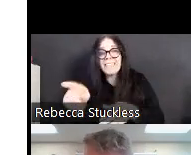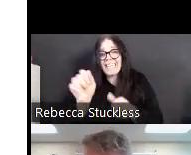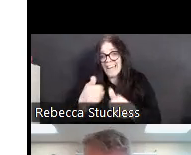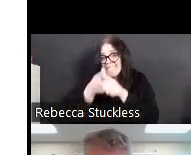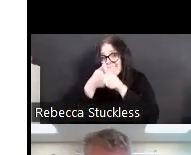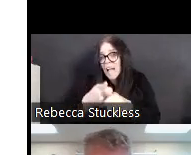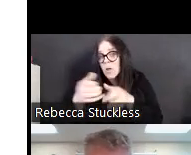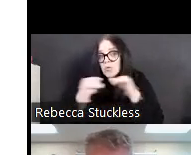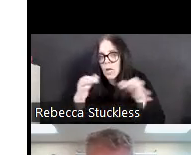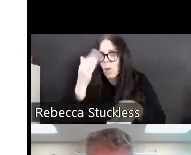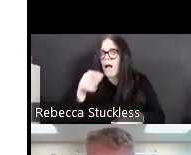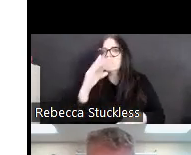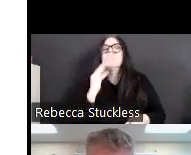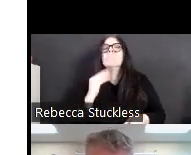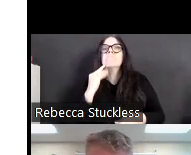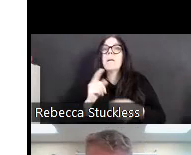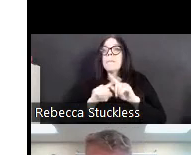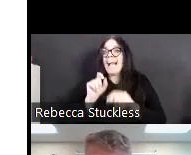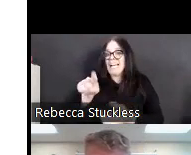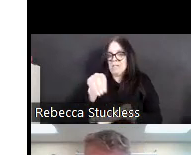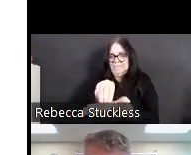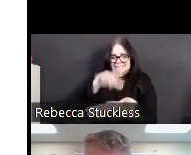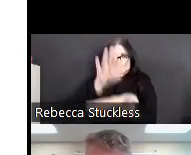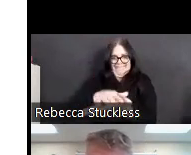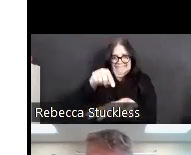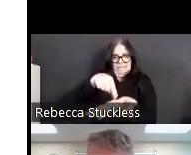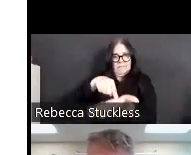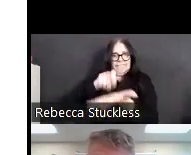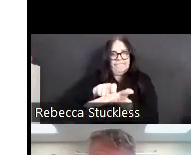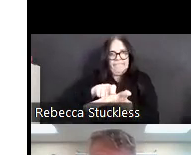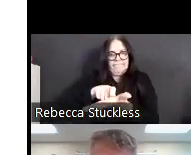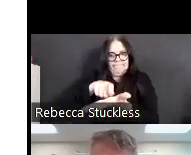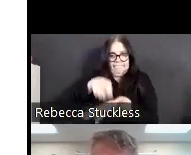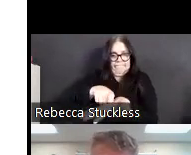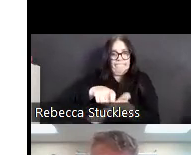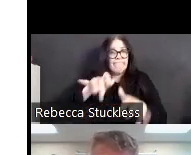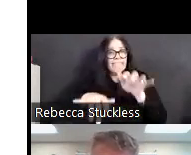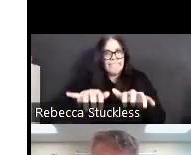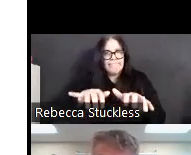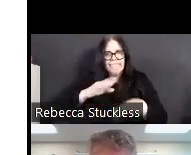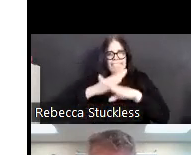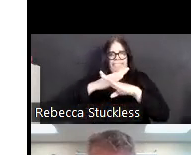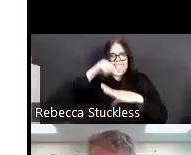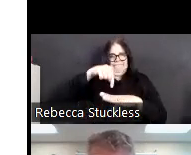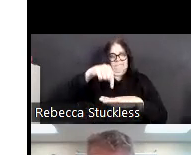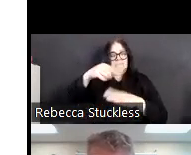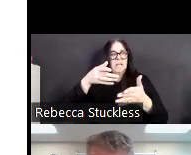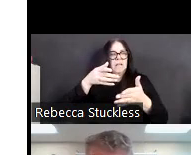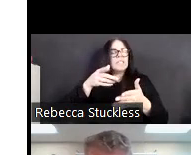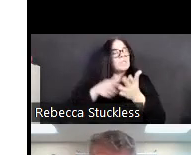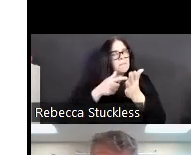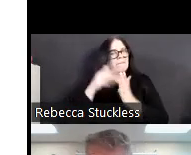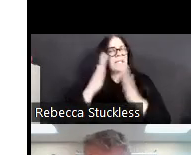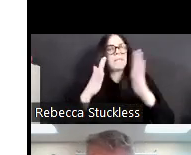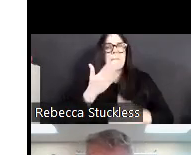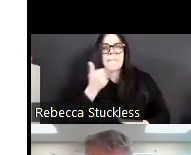because they've had to, but ask them to write it down and they would have, you know, they have nowhere to start. We also believe that there